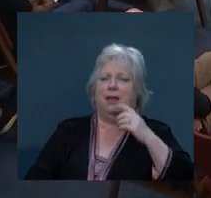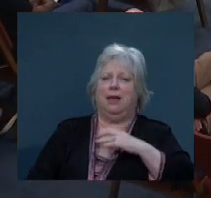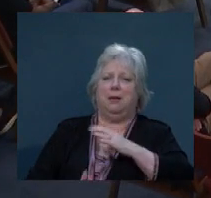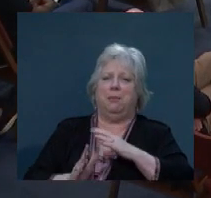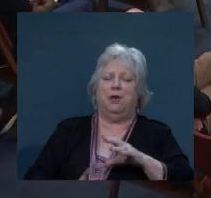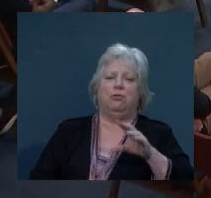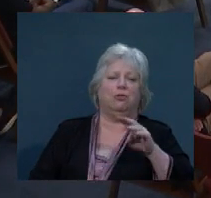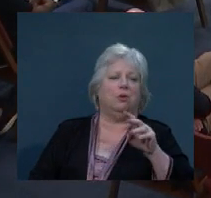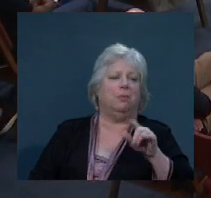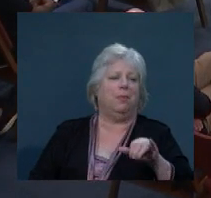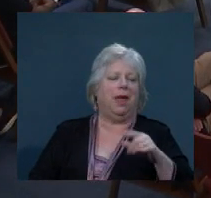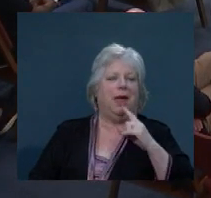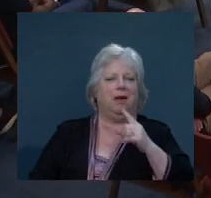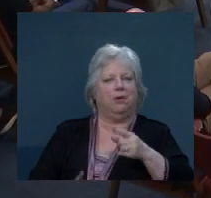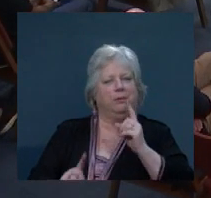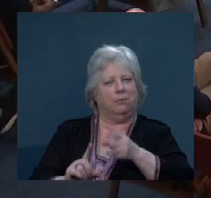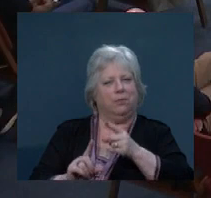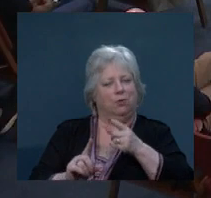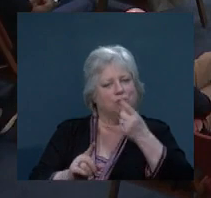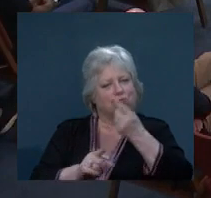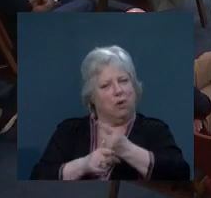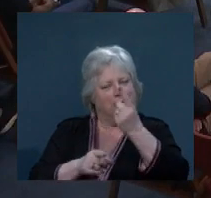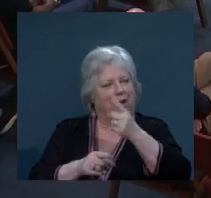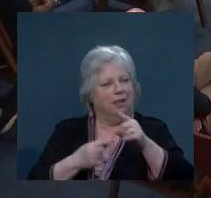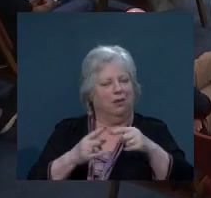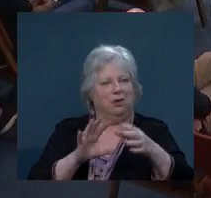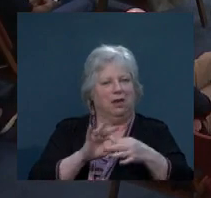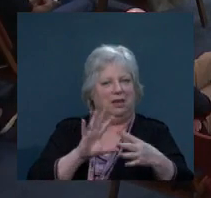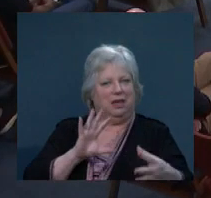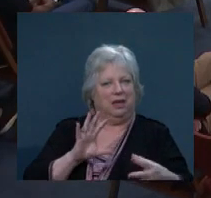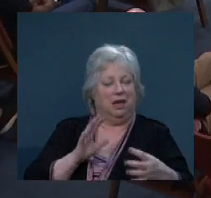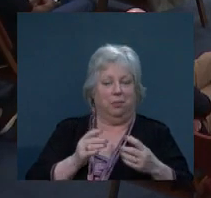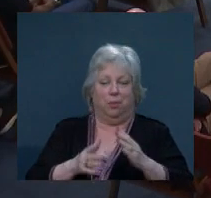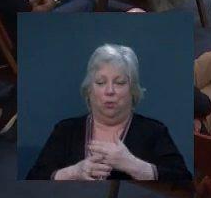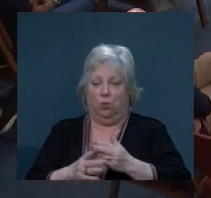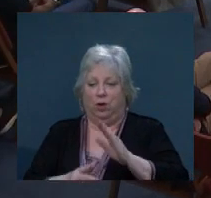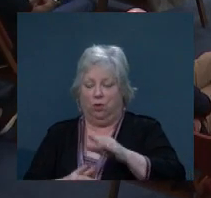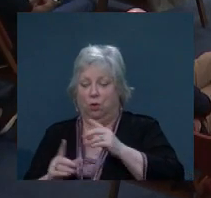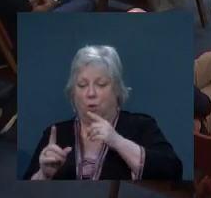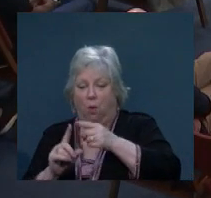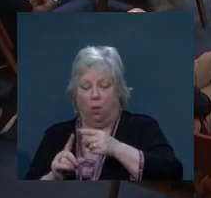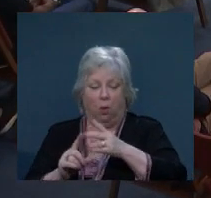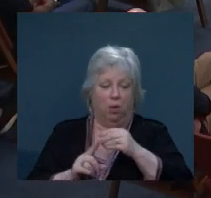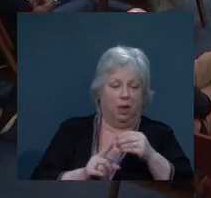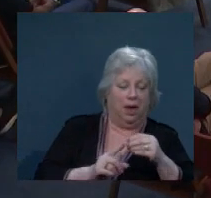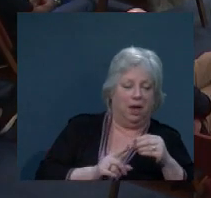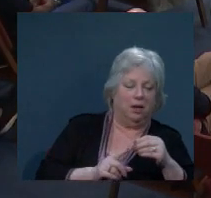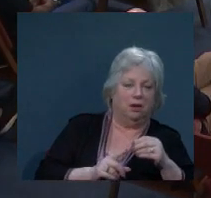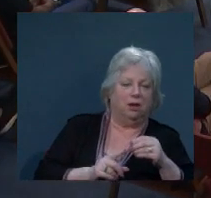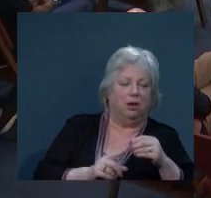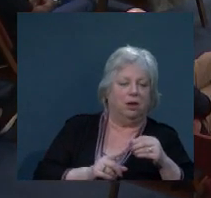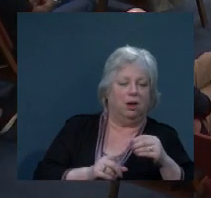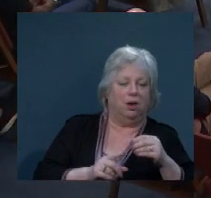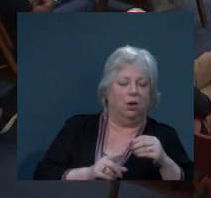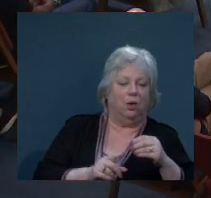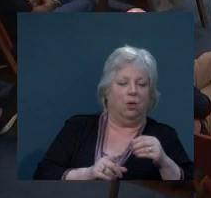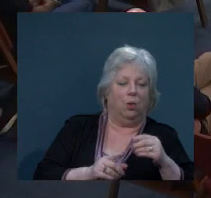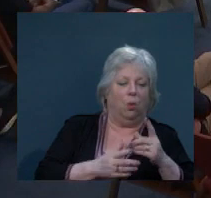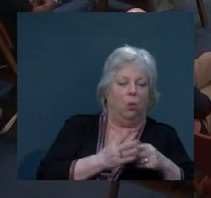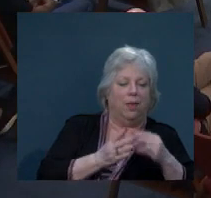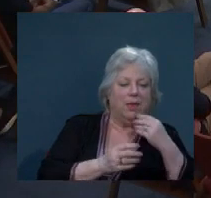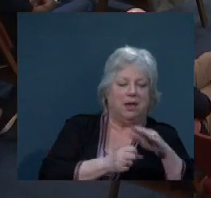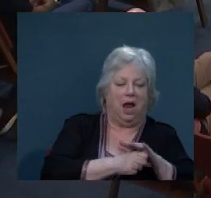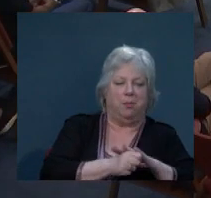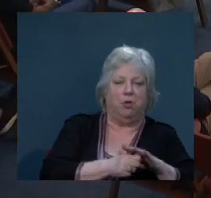hit the nail on the head, and that's that there's a disconnect between what you're wanting to do and what you want to do and have an outcome, and